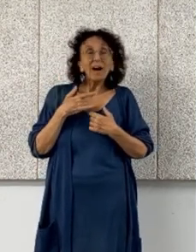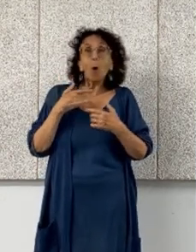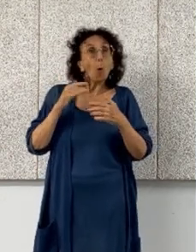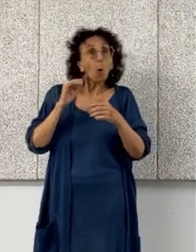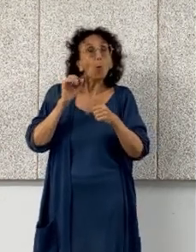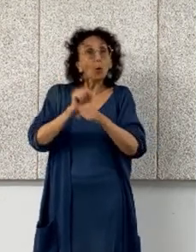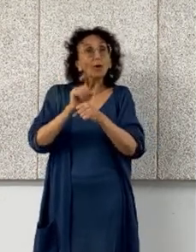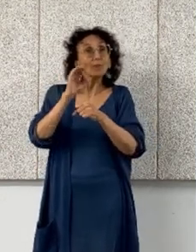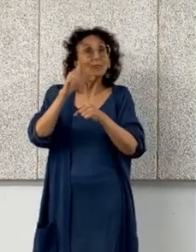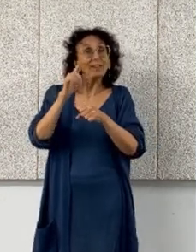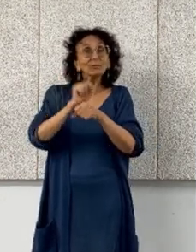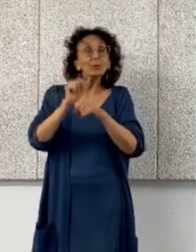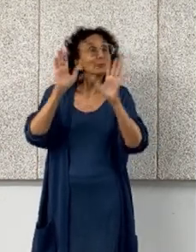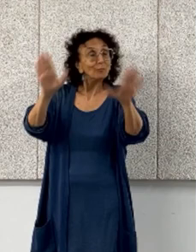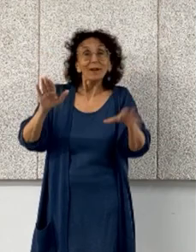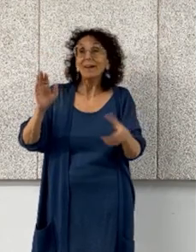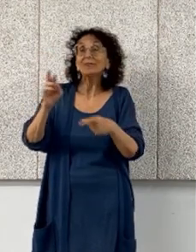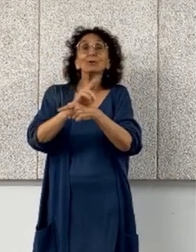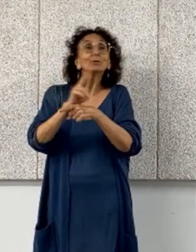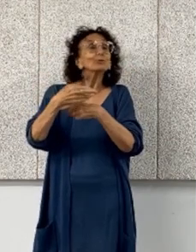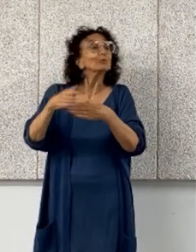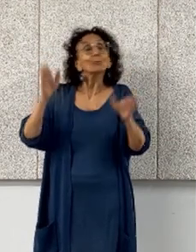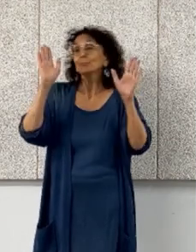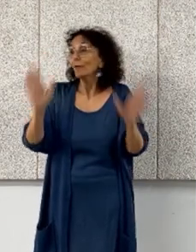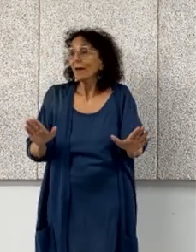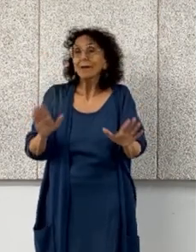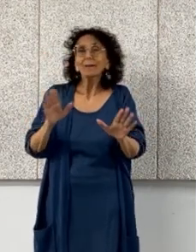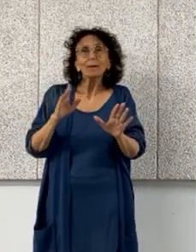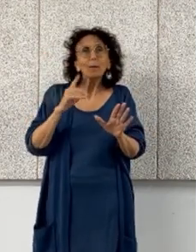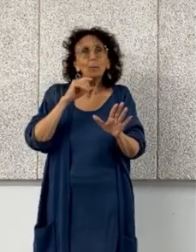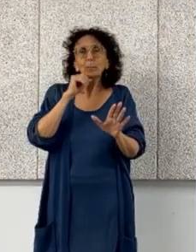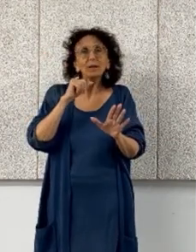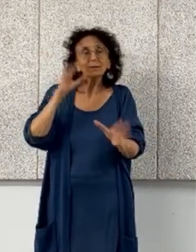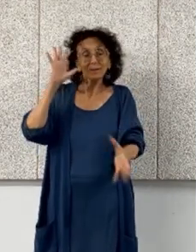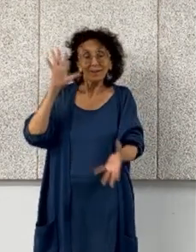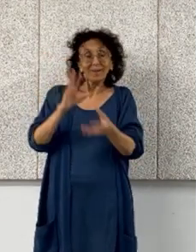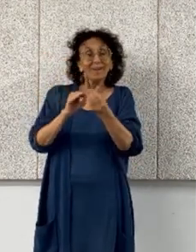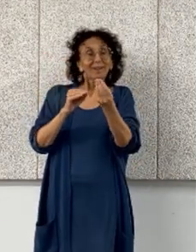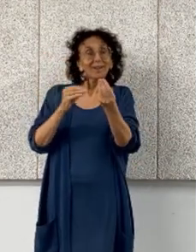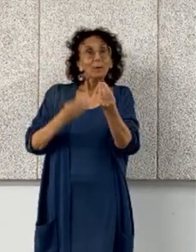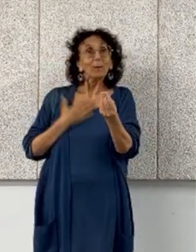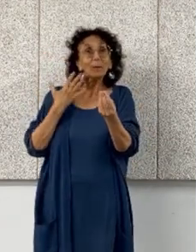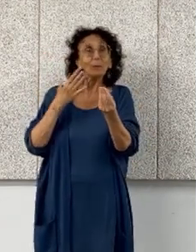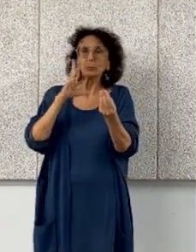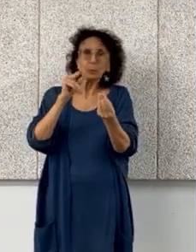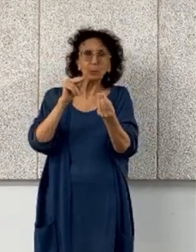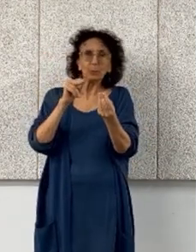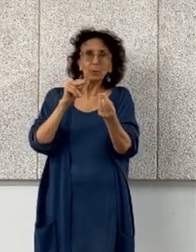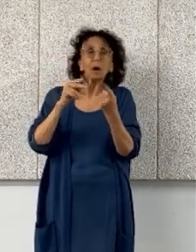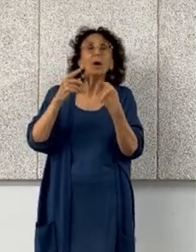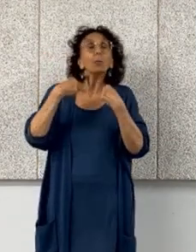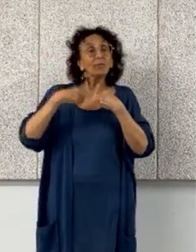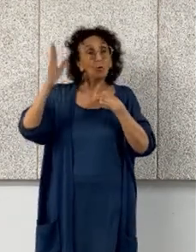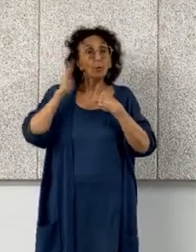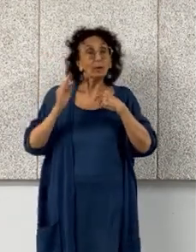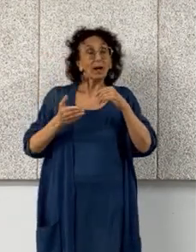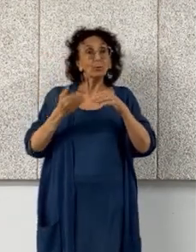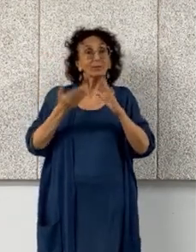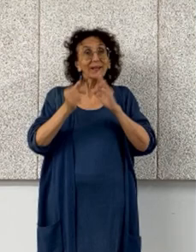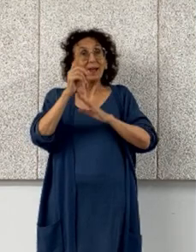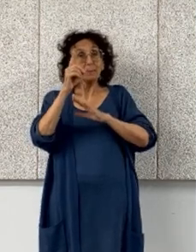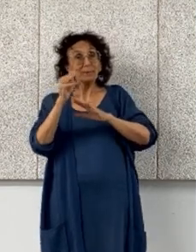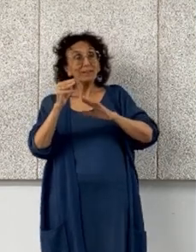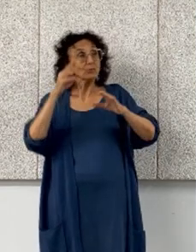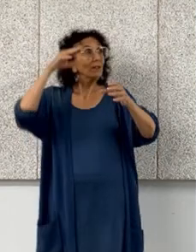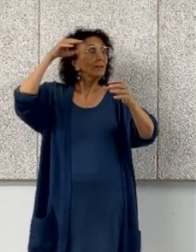wonderful, the rehearsal rooms were wonderful, but it wasn't adding up in the way it did when I had the opportunity to work inside a